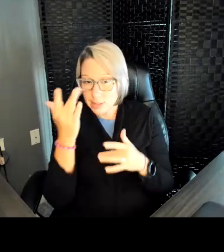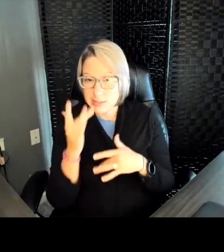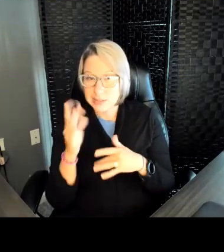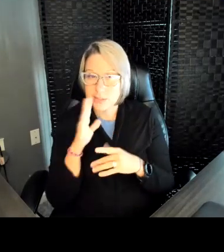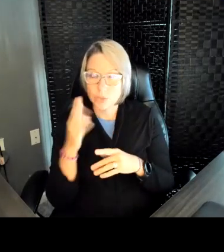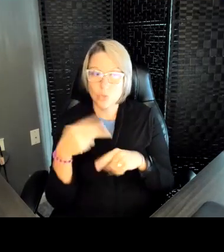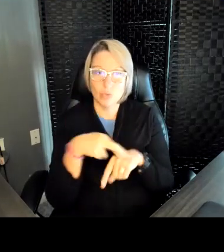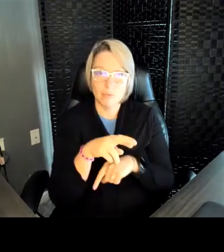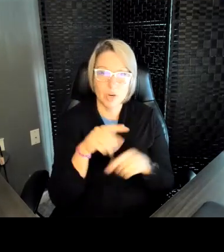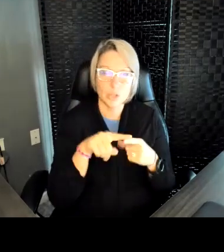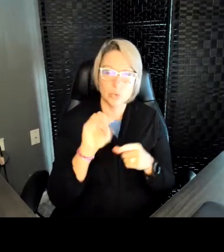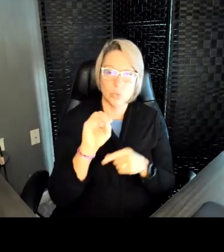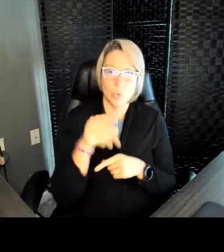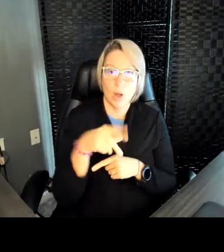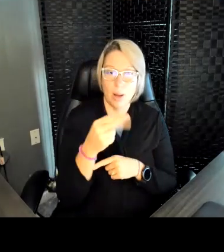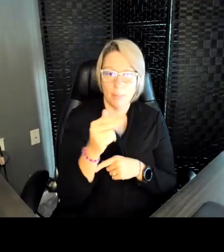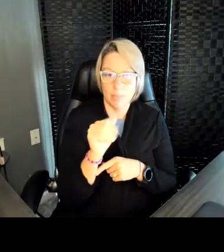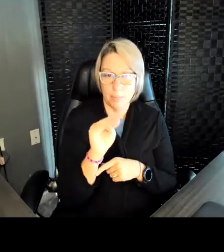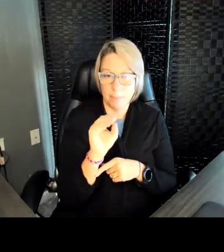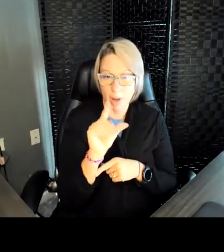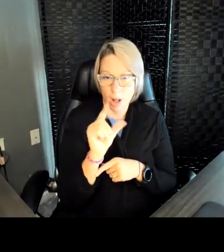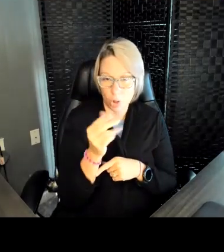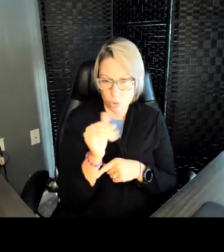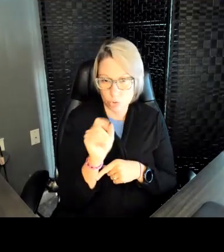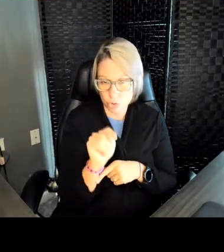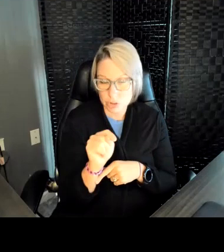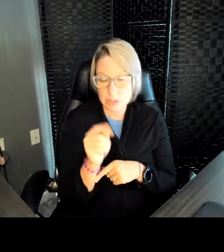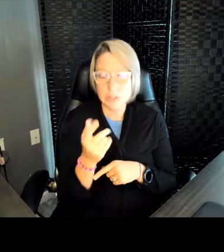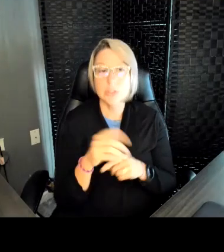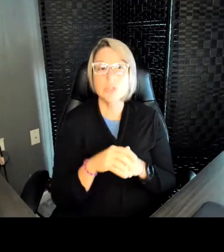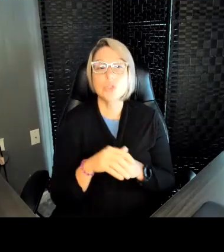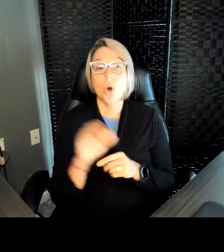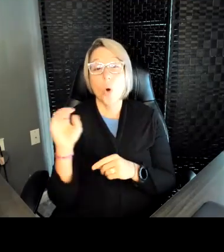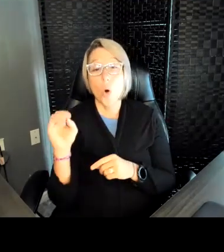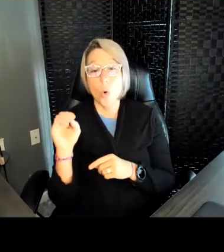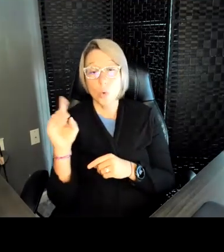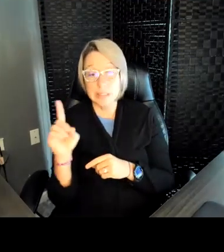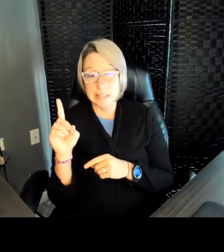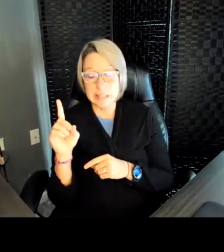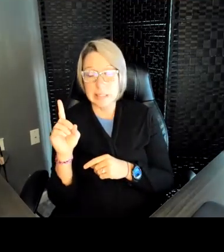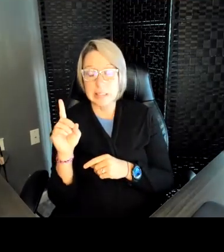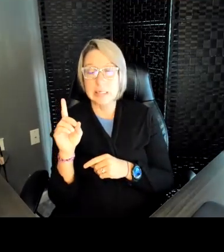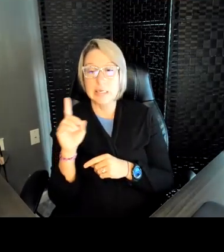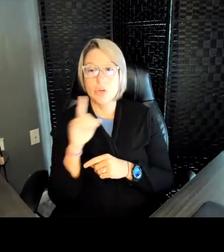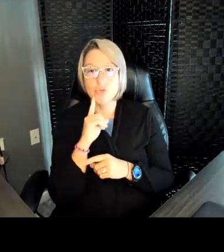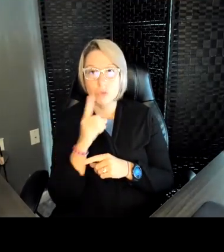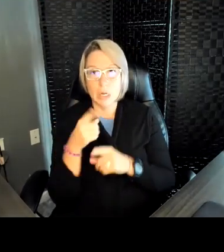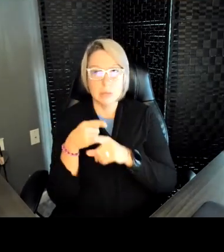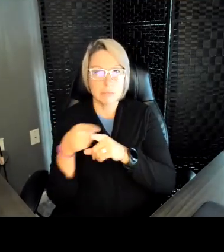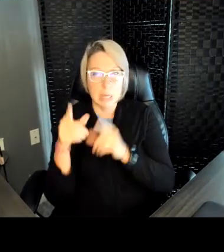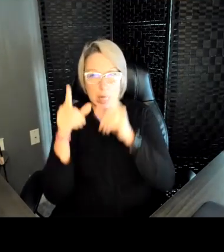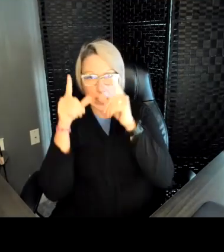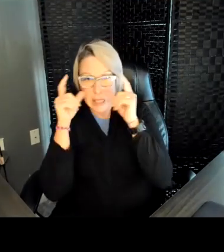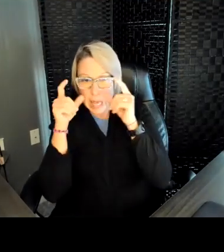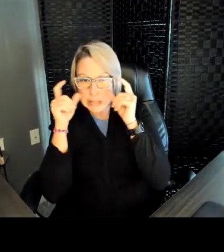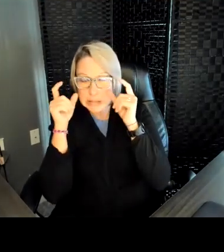going to do laser treatment, et cetera. So bottom line is the ODs are very important, especially for glasses. And also sometimes you will